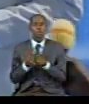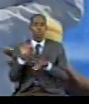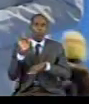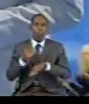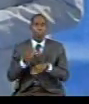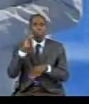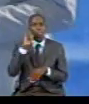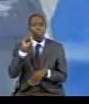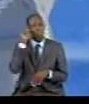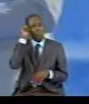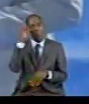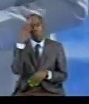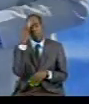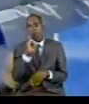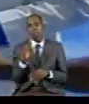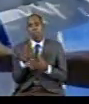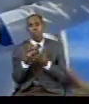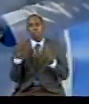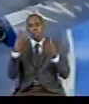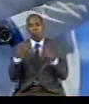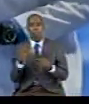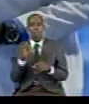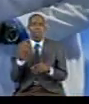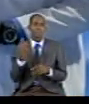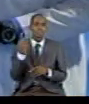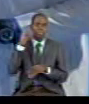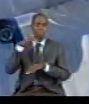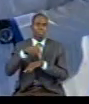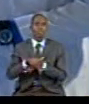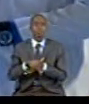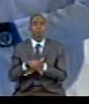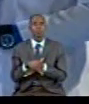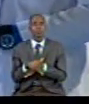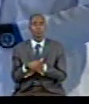happened last night and you will hear him say it.